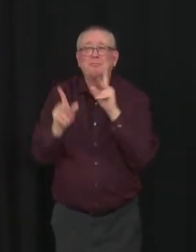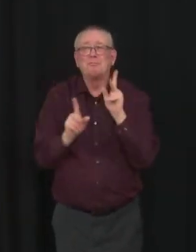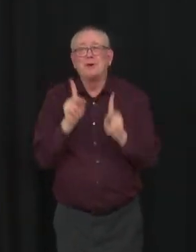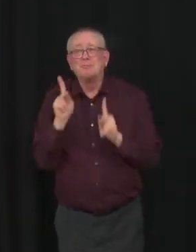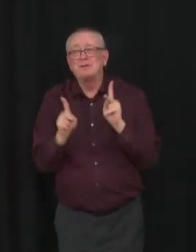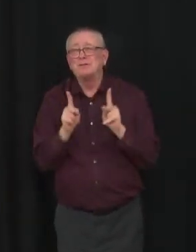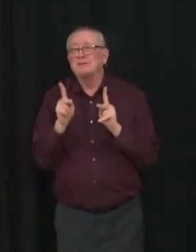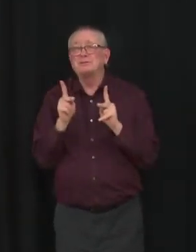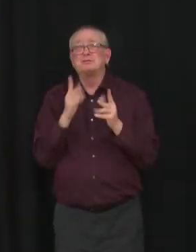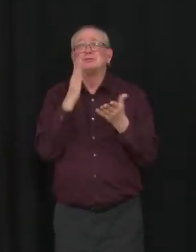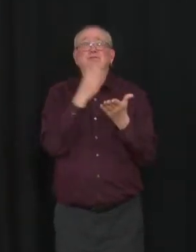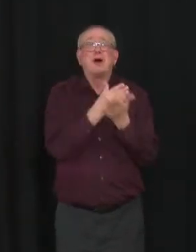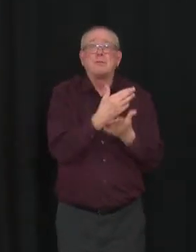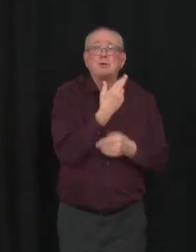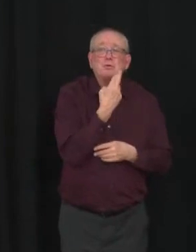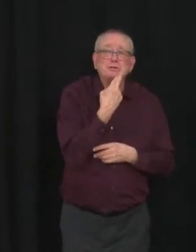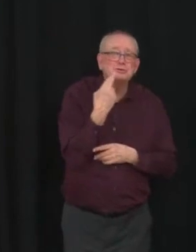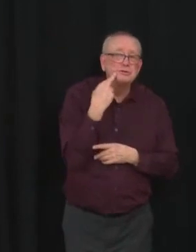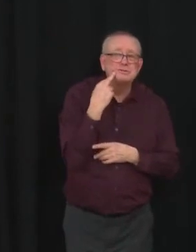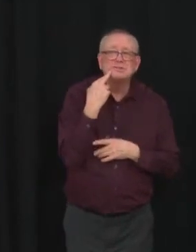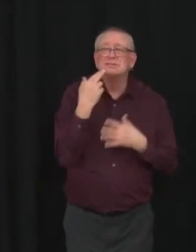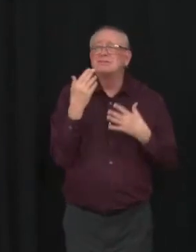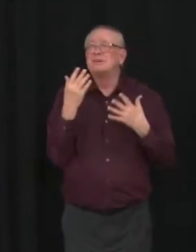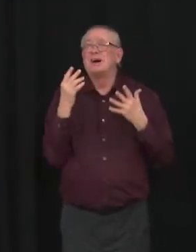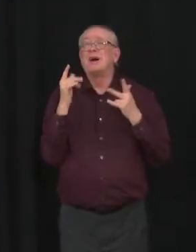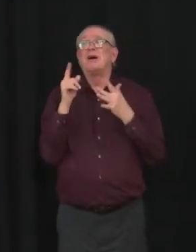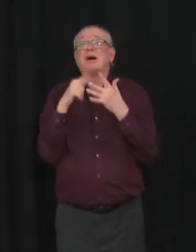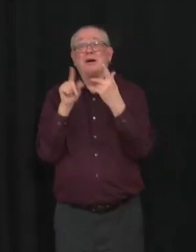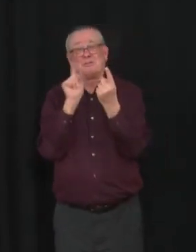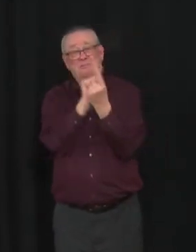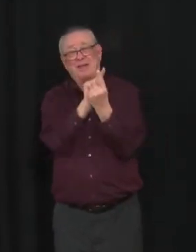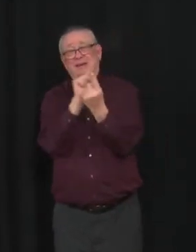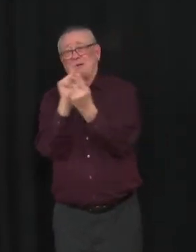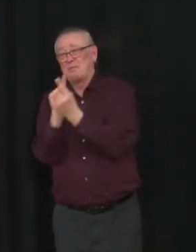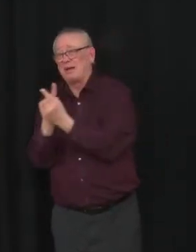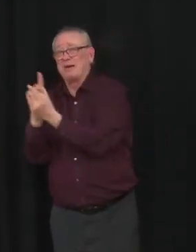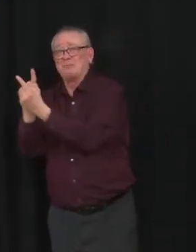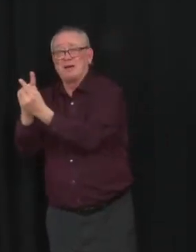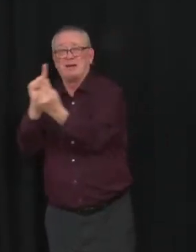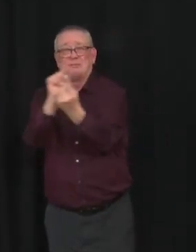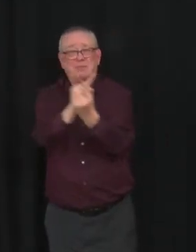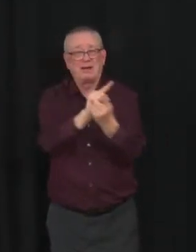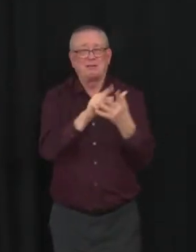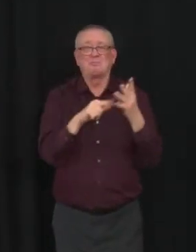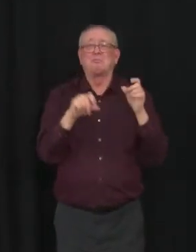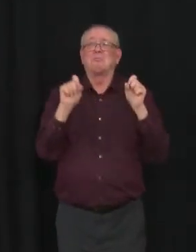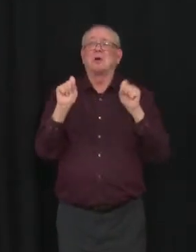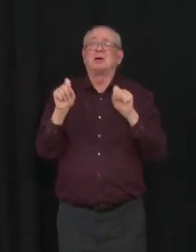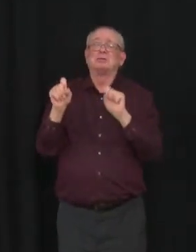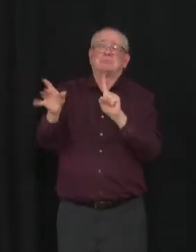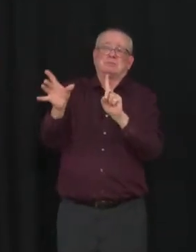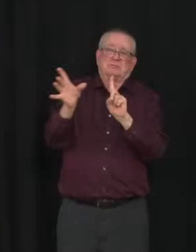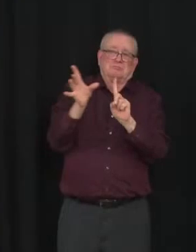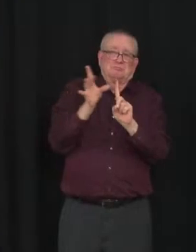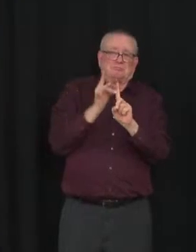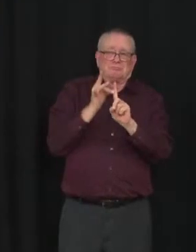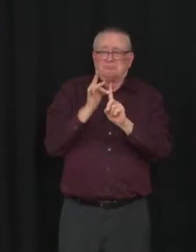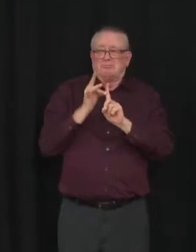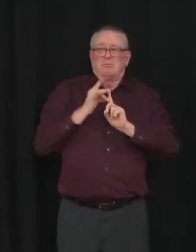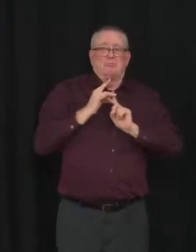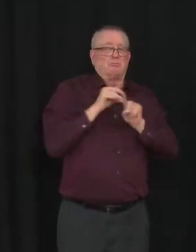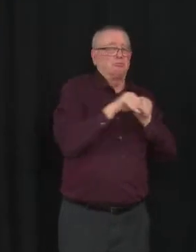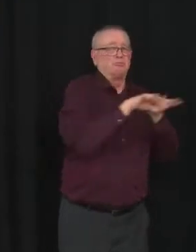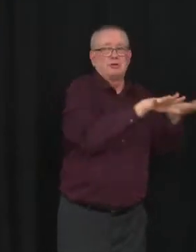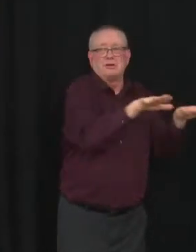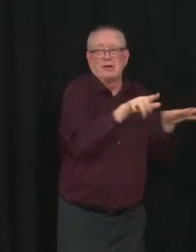province, not flying, the more chances there are to be exposed or to potentially expose others. So I think that's really important to take